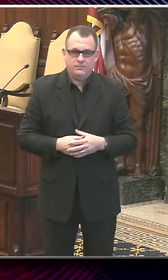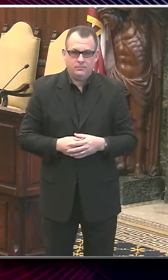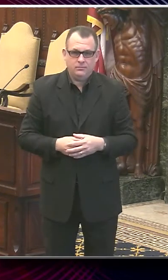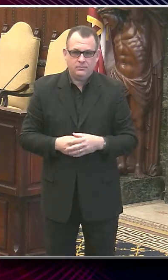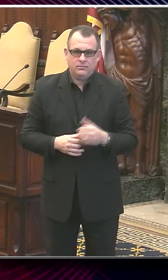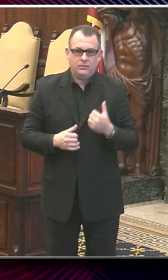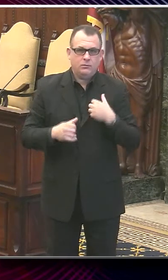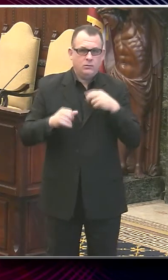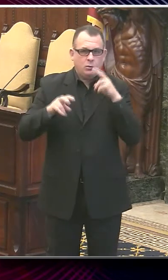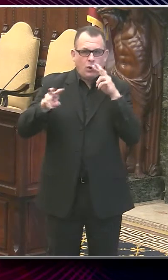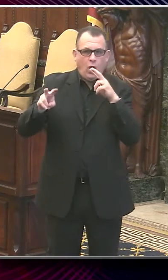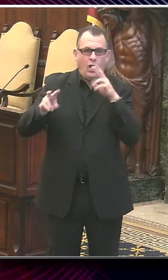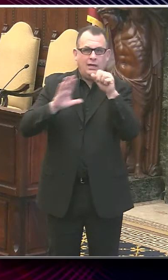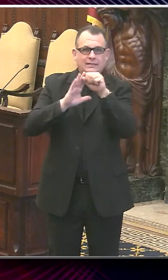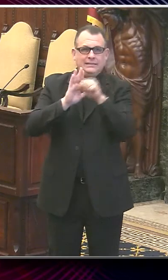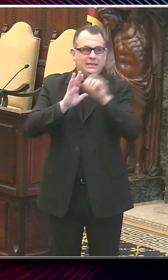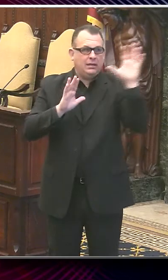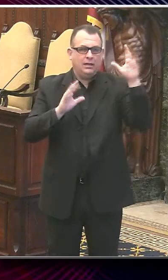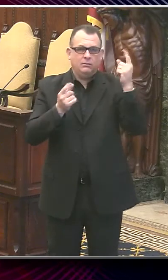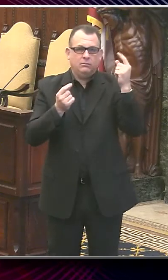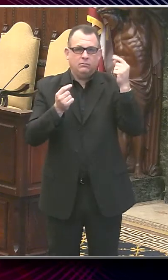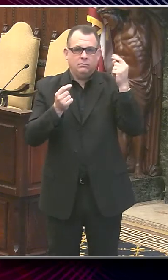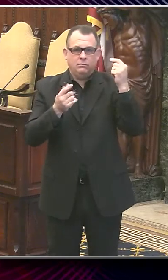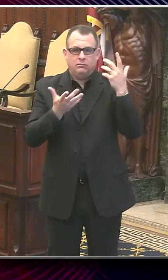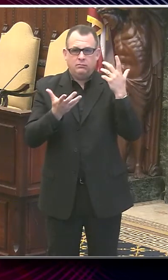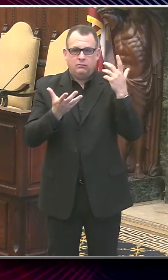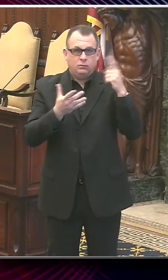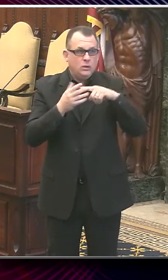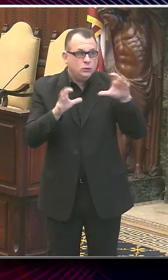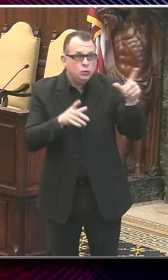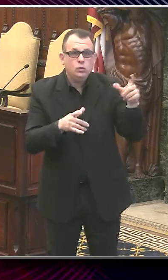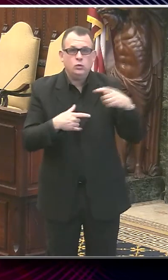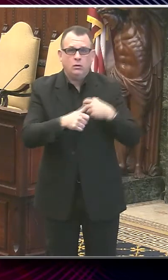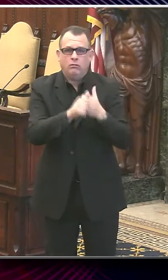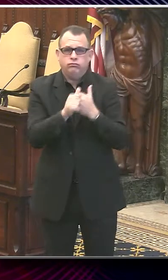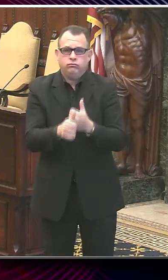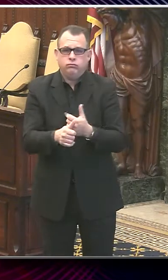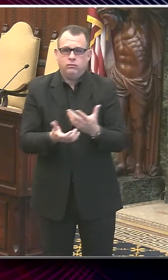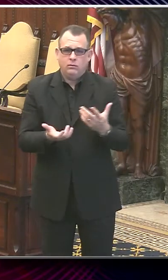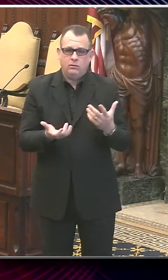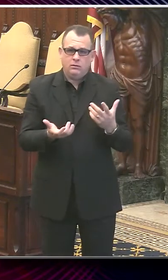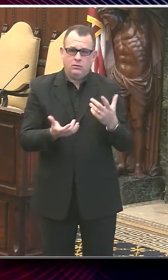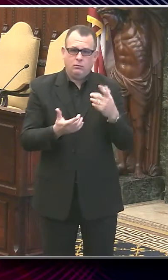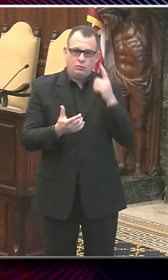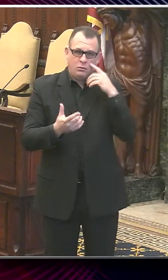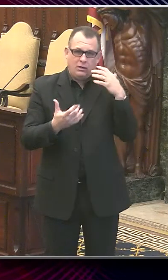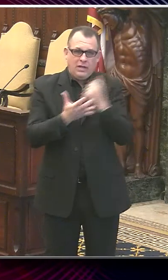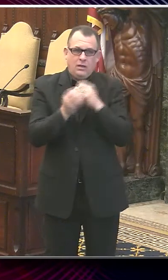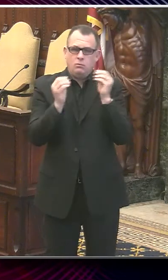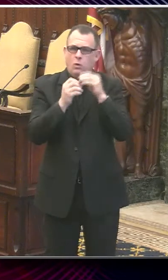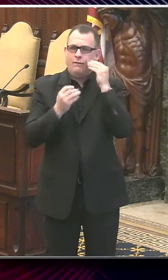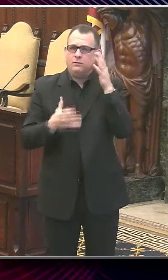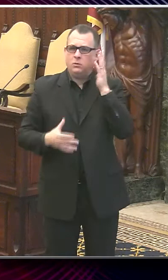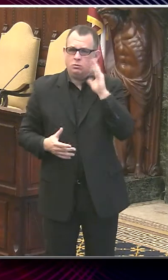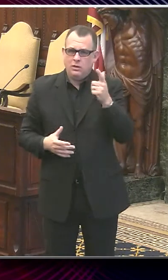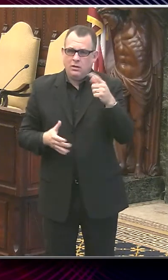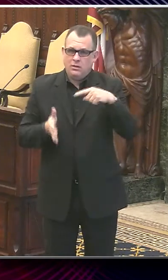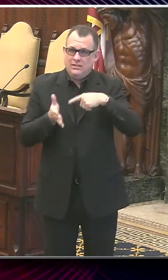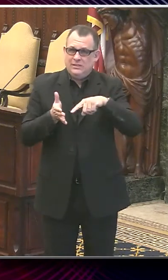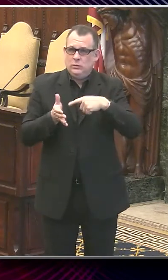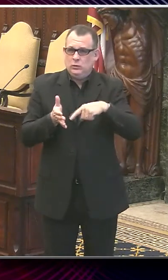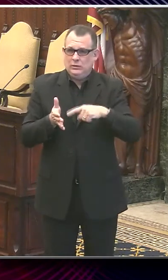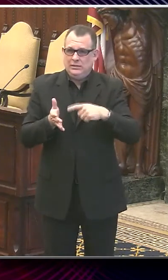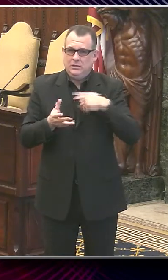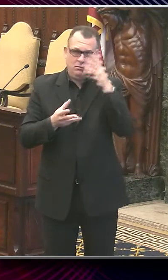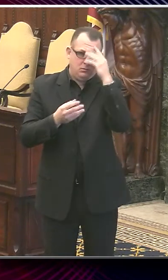Pennsylvania. And we hope to, based on what they're doing in our internal discussions, we hope to have more information for you later this week and when we'll